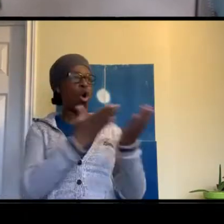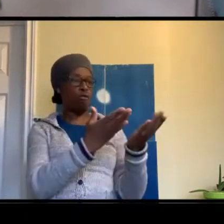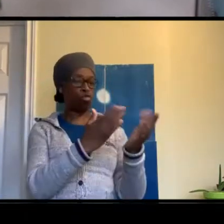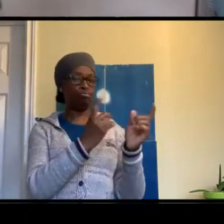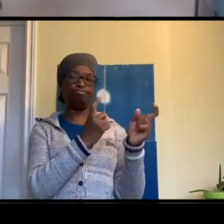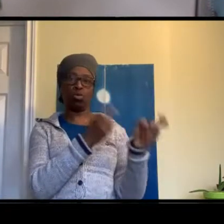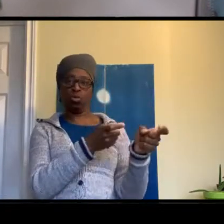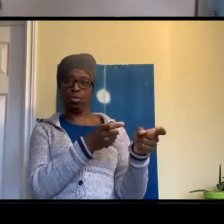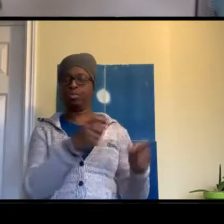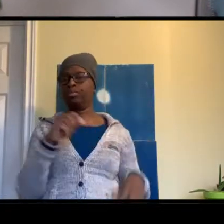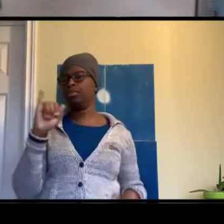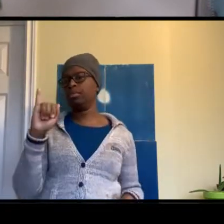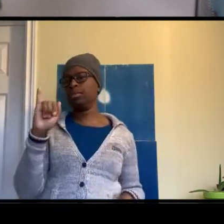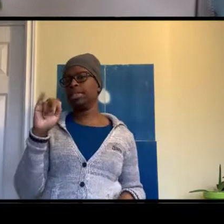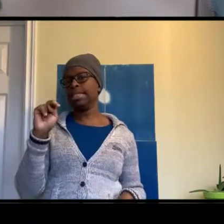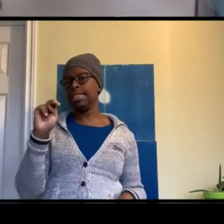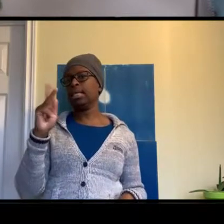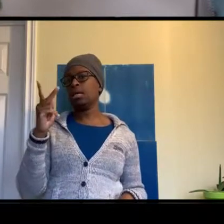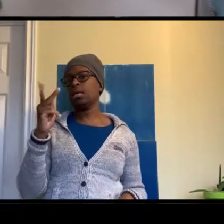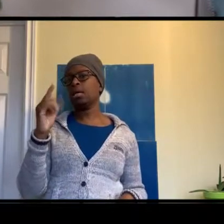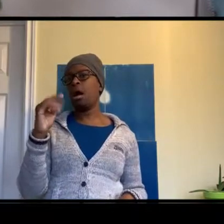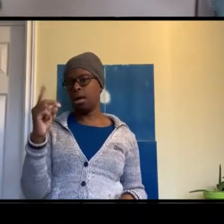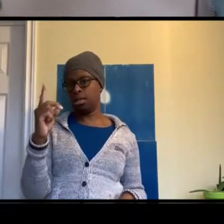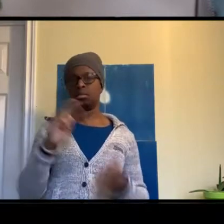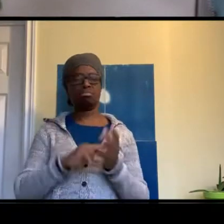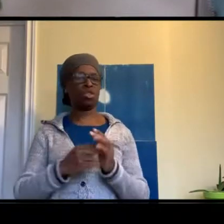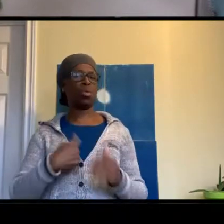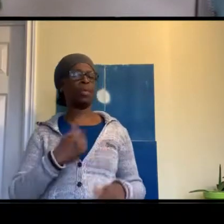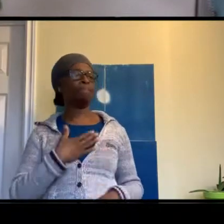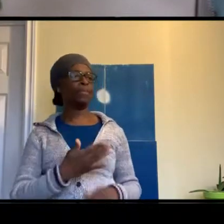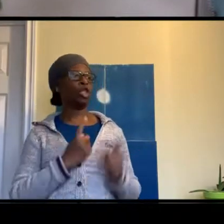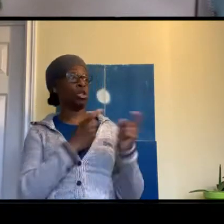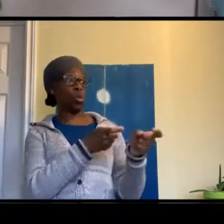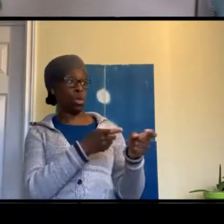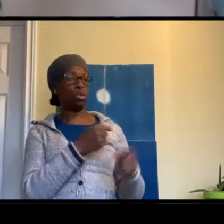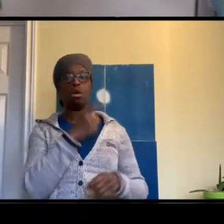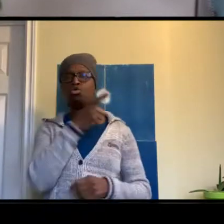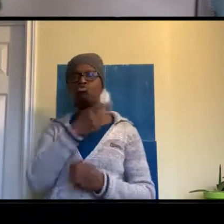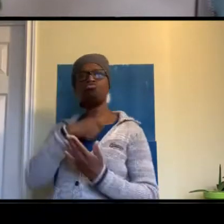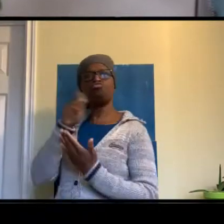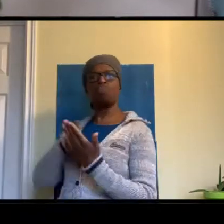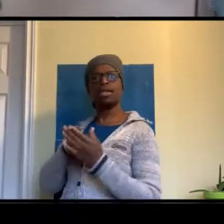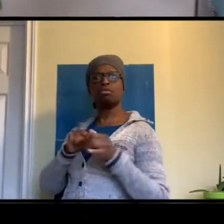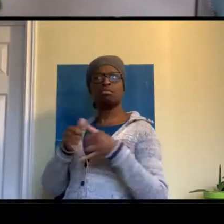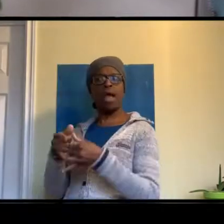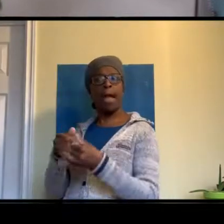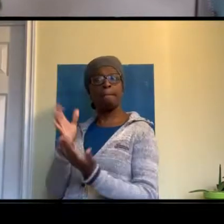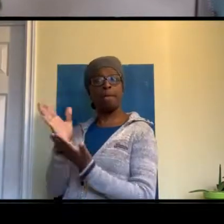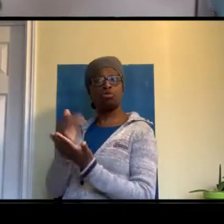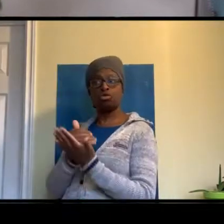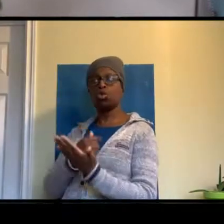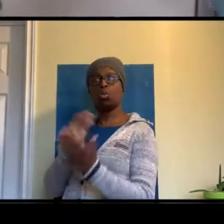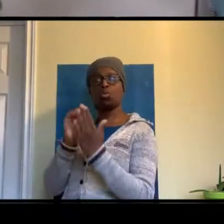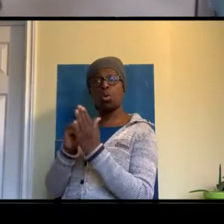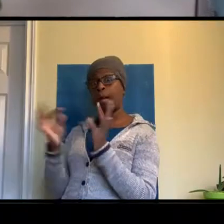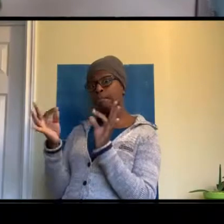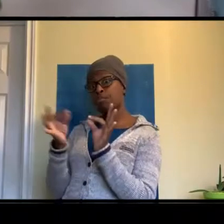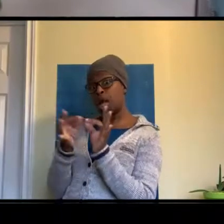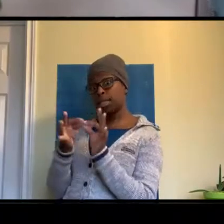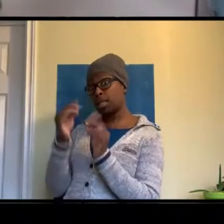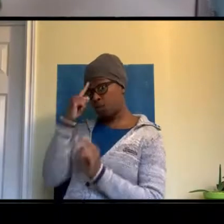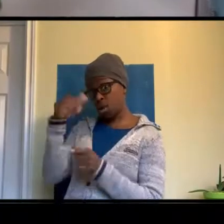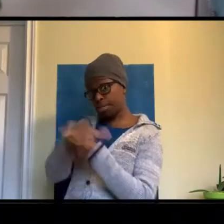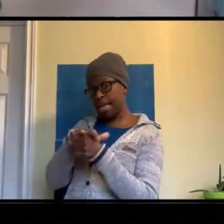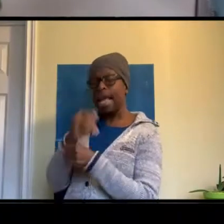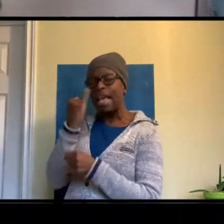and it goes into, in your budget, it goes into as an expense, the cost of this space. What does